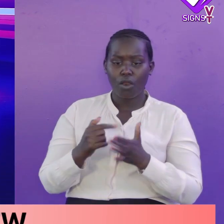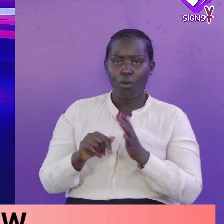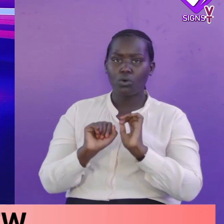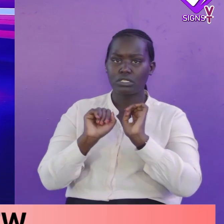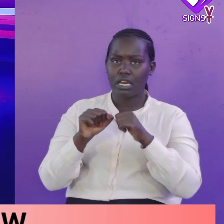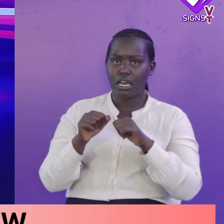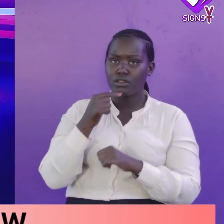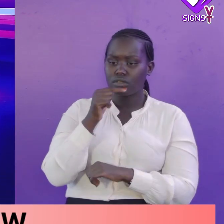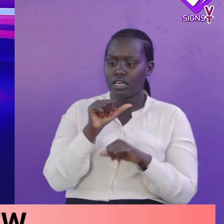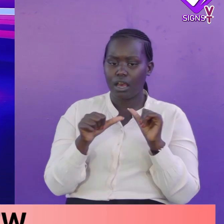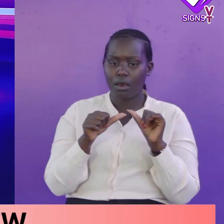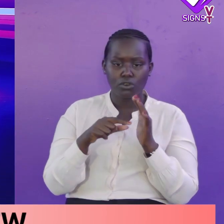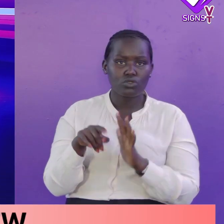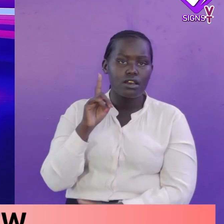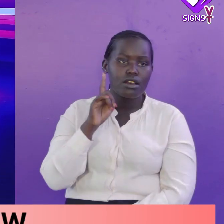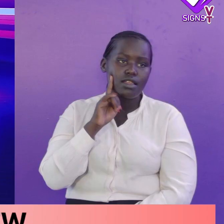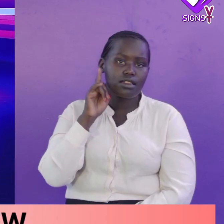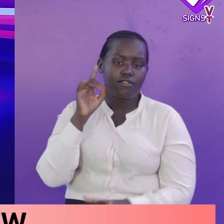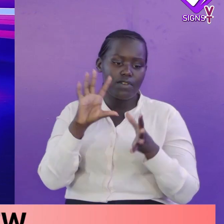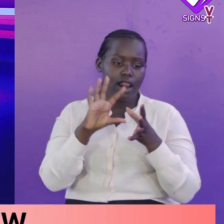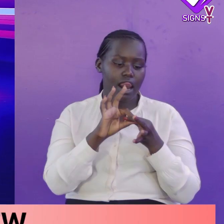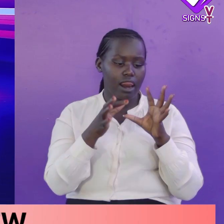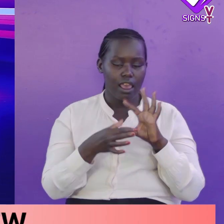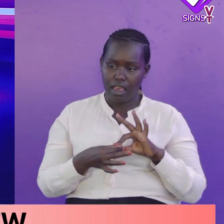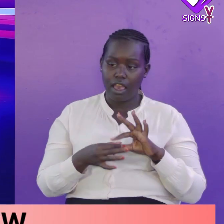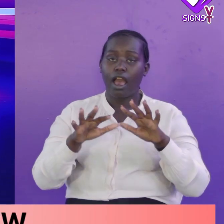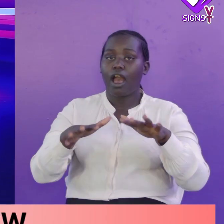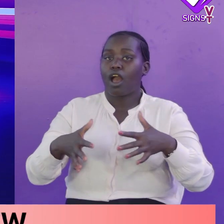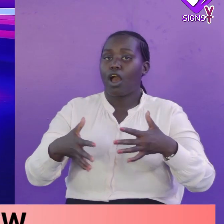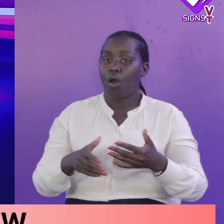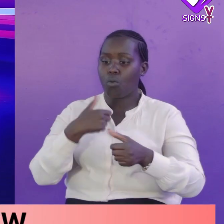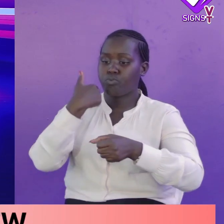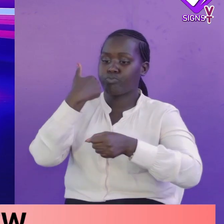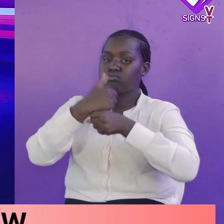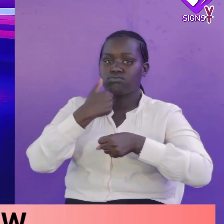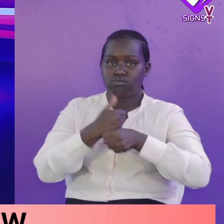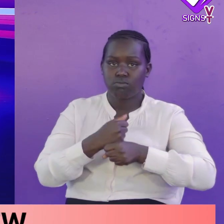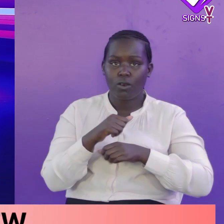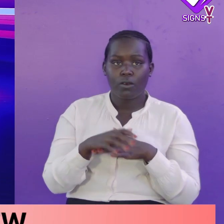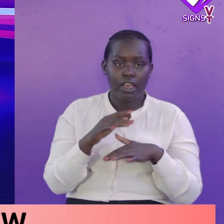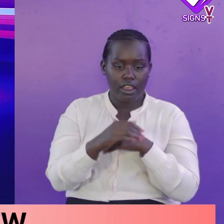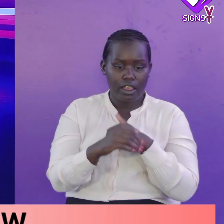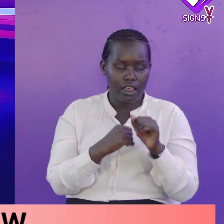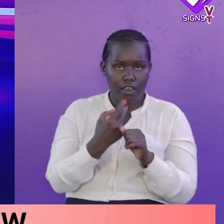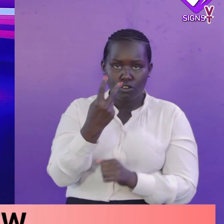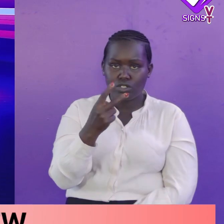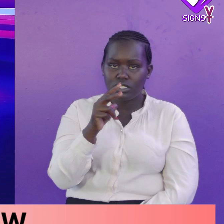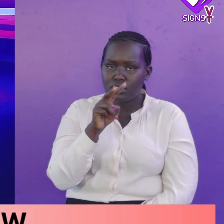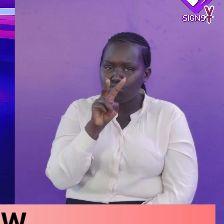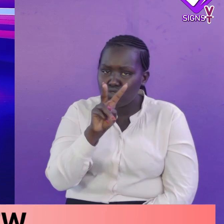about the Deaflympics? Looking at how they performed in the 24th